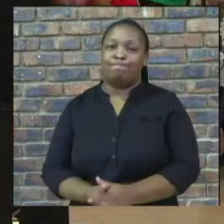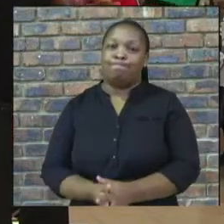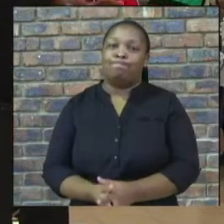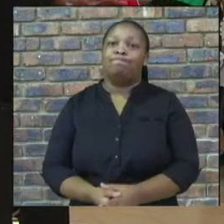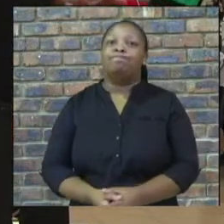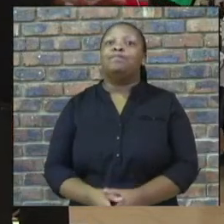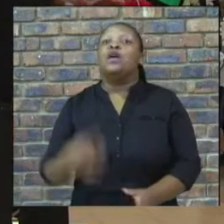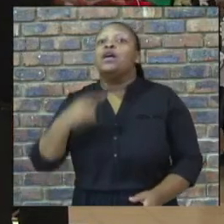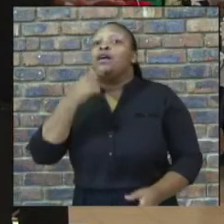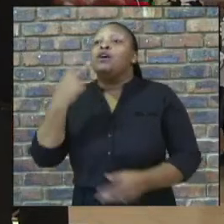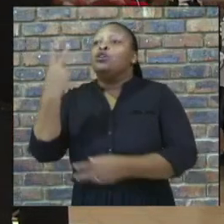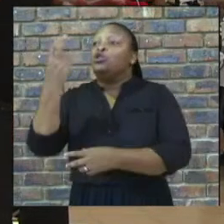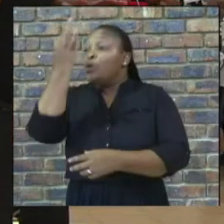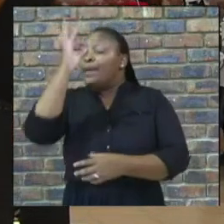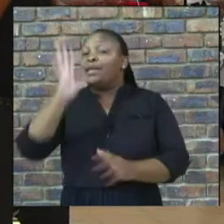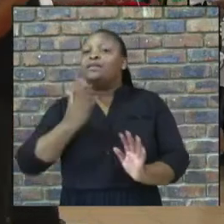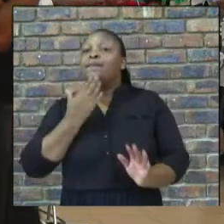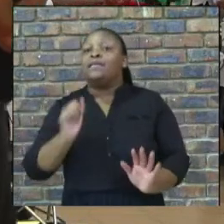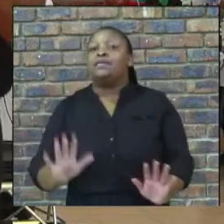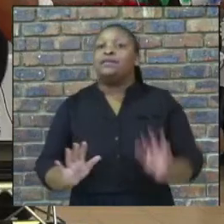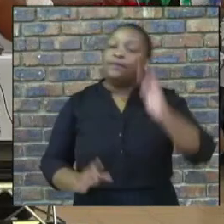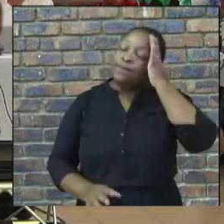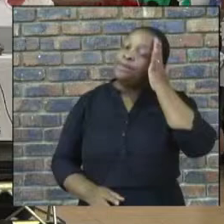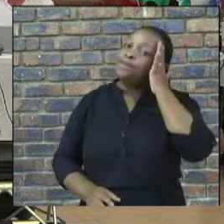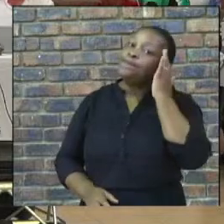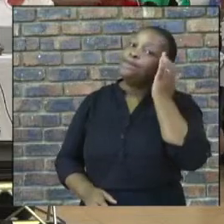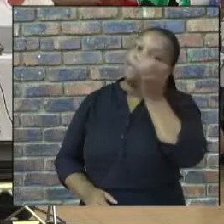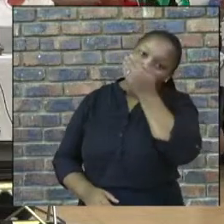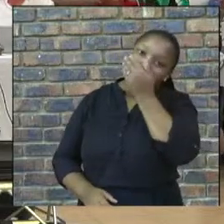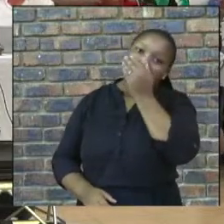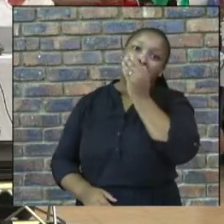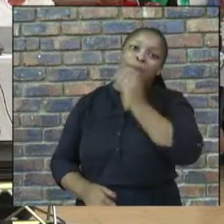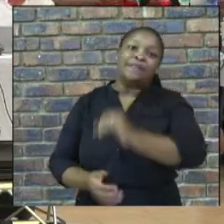minutes. Thank you very much.